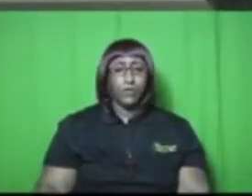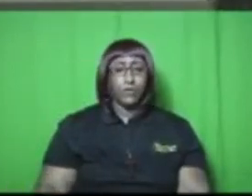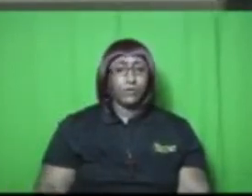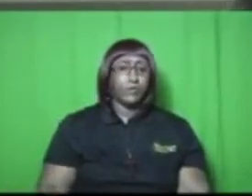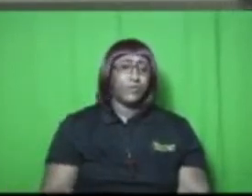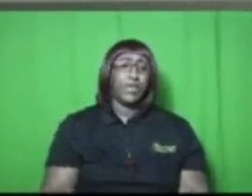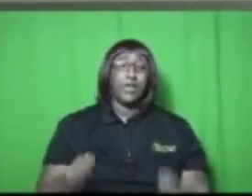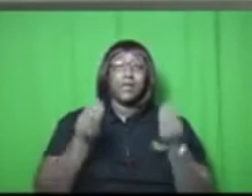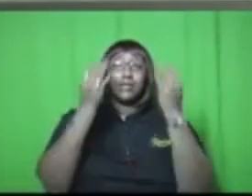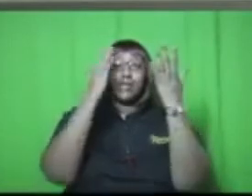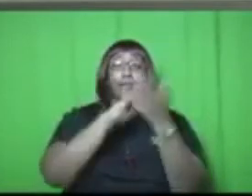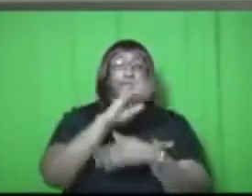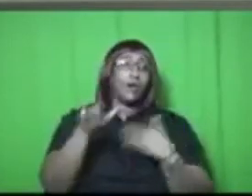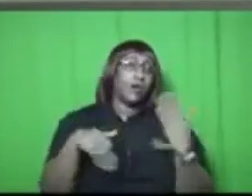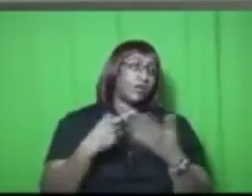Yes. Sing it. Sing it.